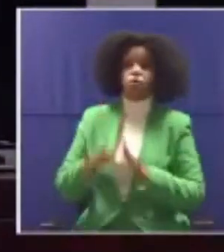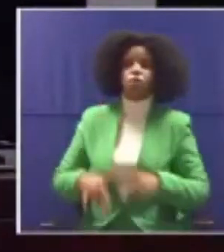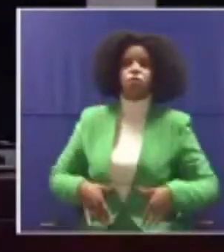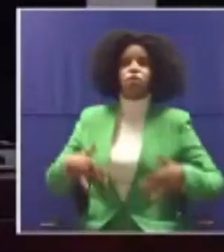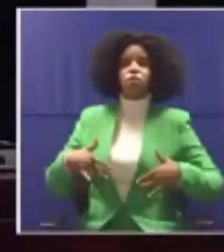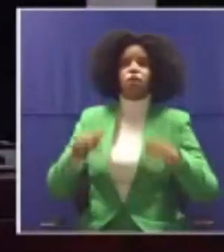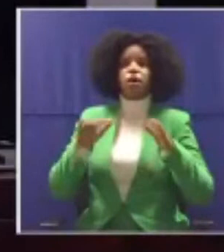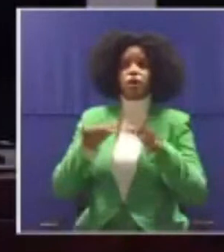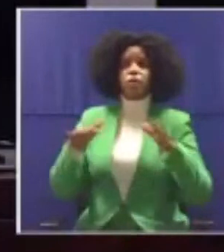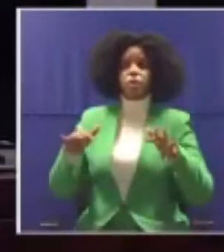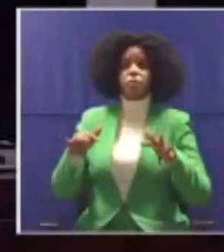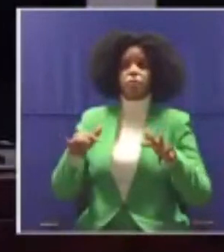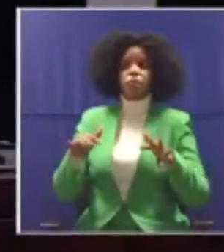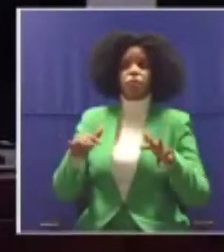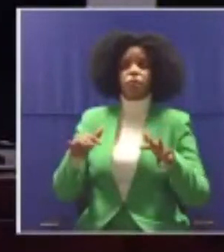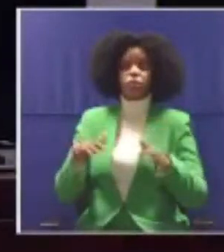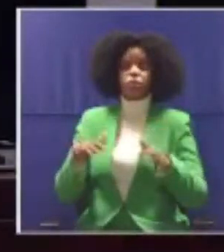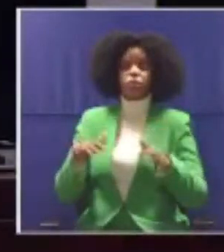Second one,